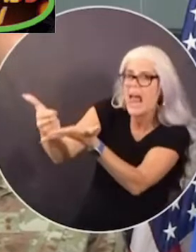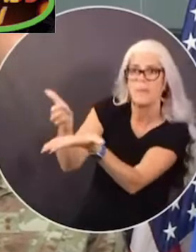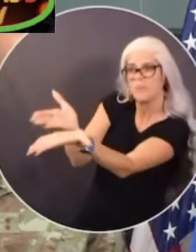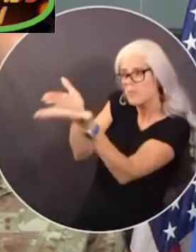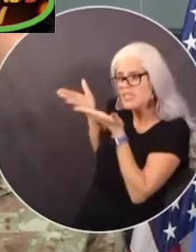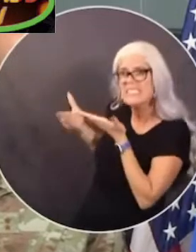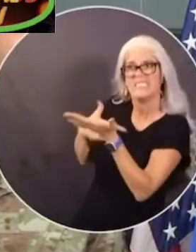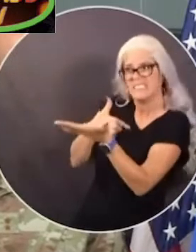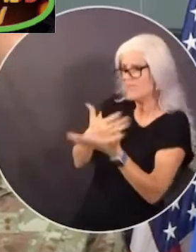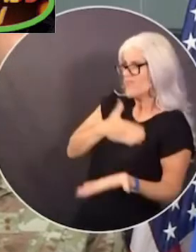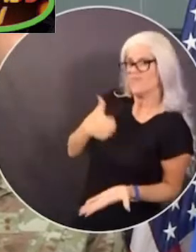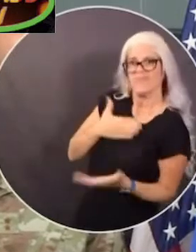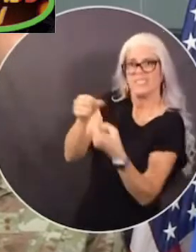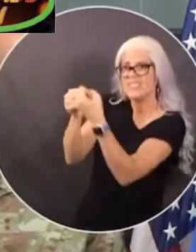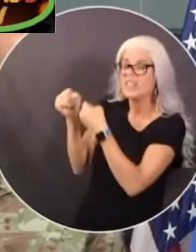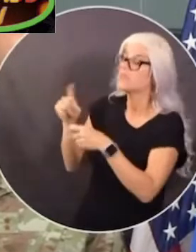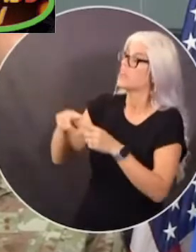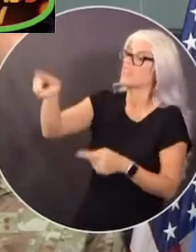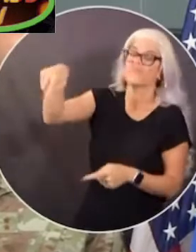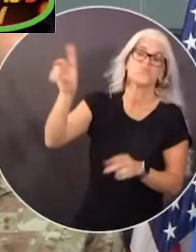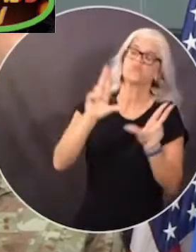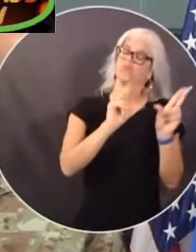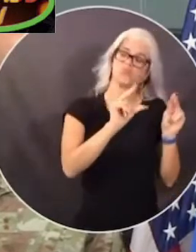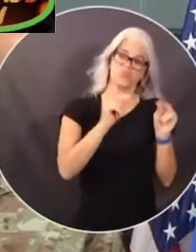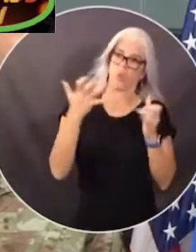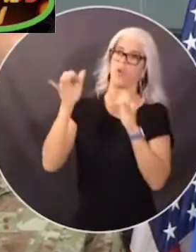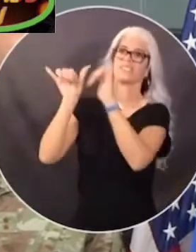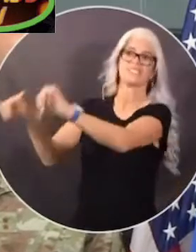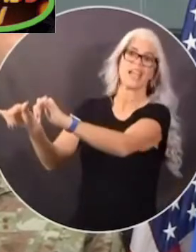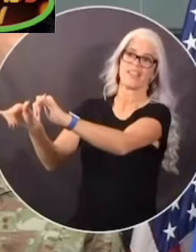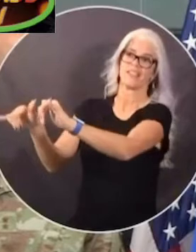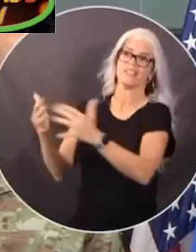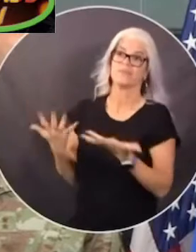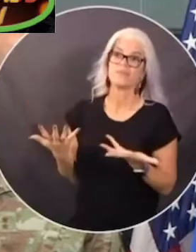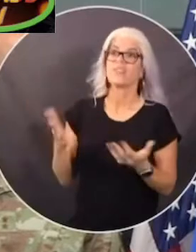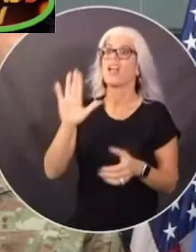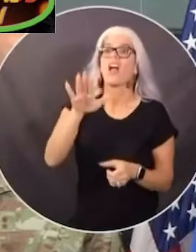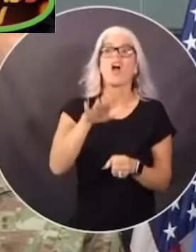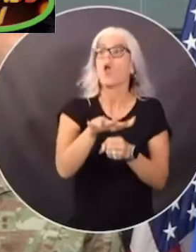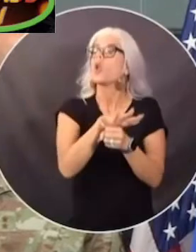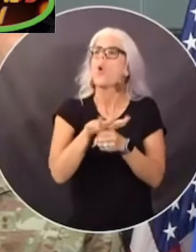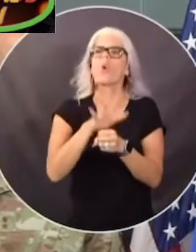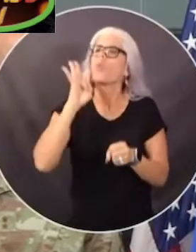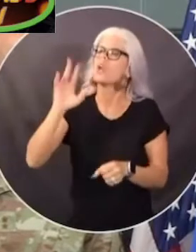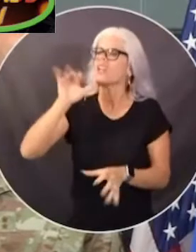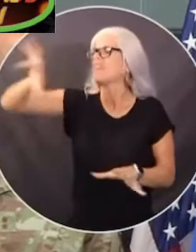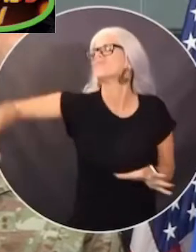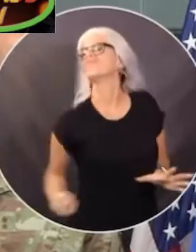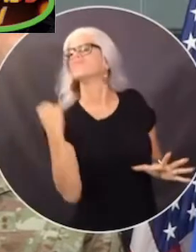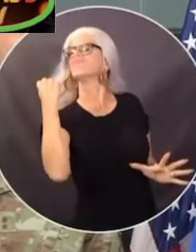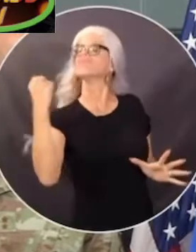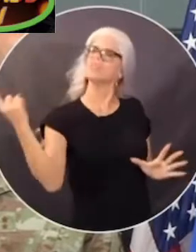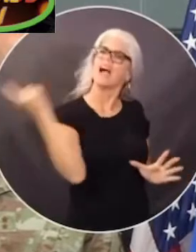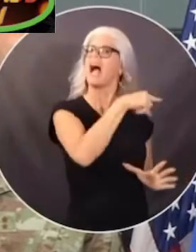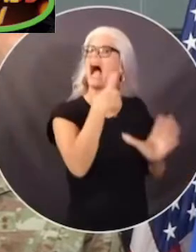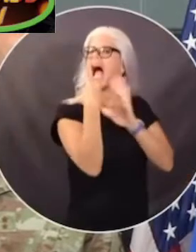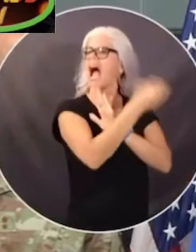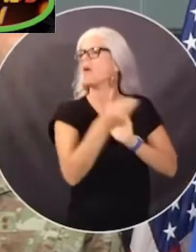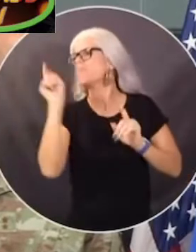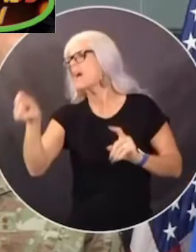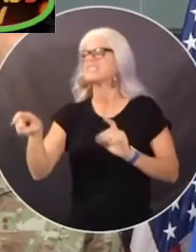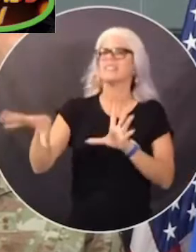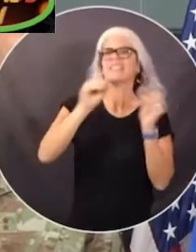to stay. And they, the local officials were not going to grab them by the shirt collar and drag them out of their own house. And so they did